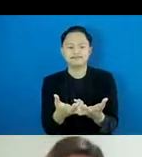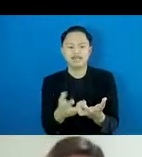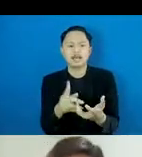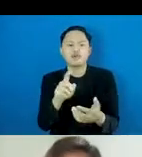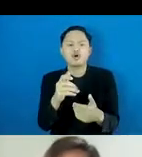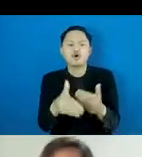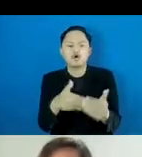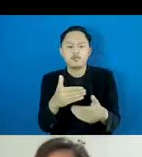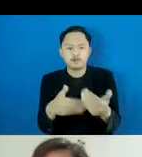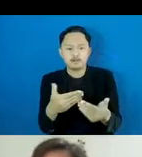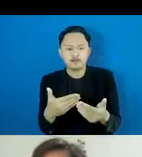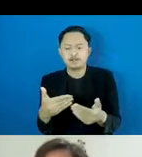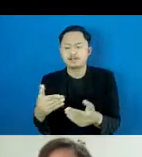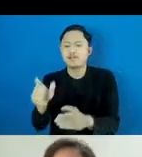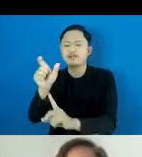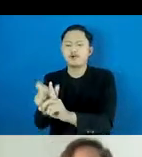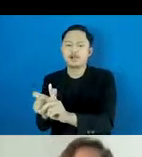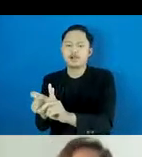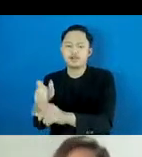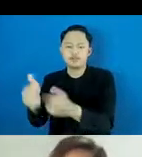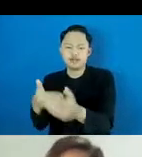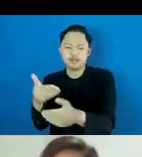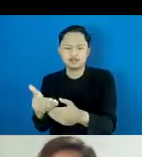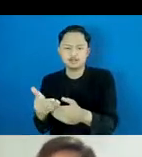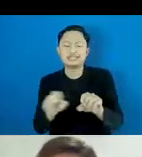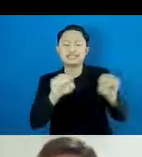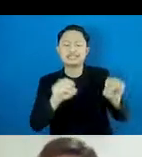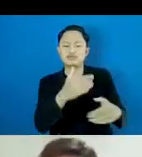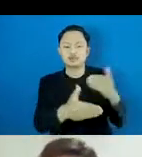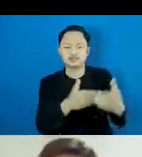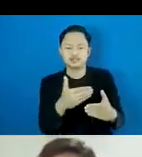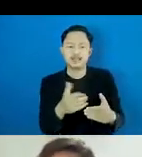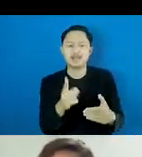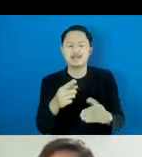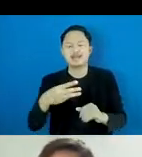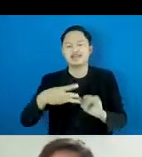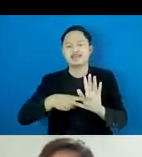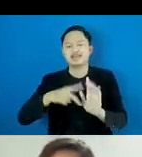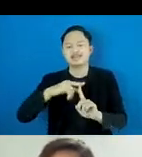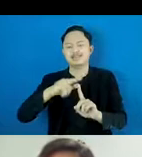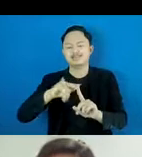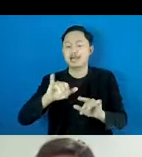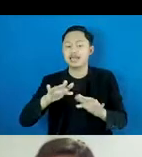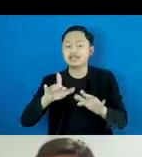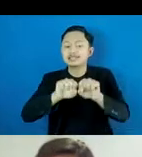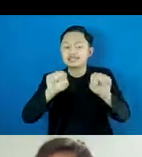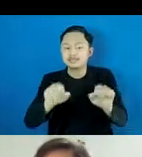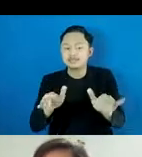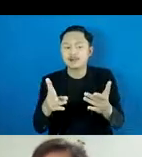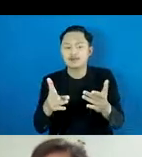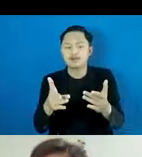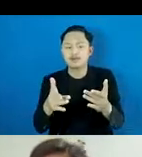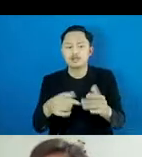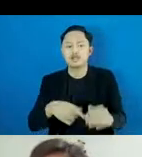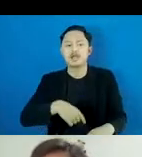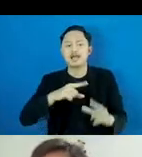the operator. And there is a new entity that enters the system and is the asset owner. Most